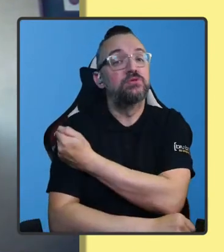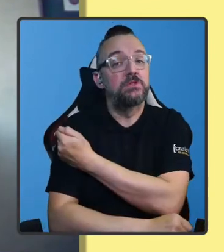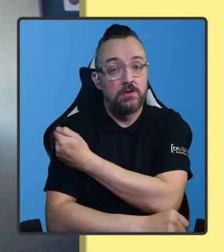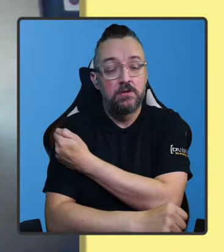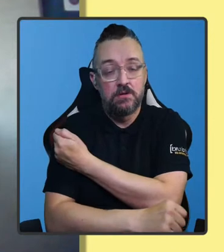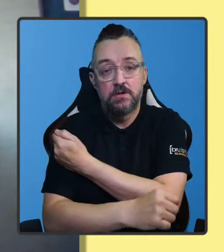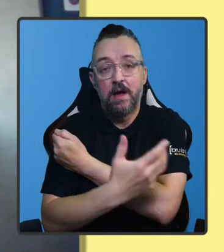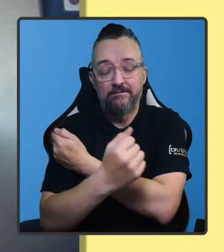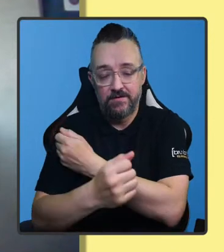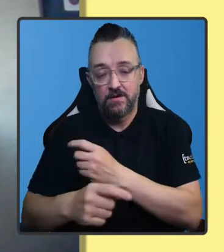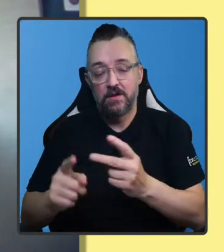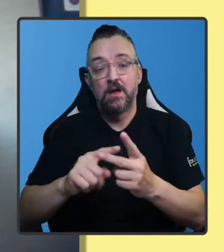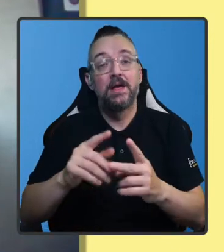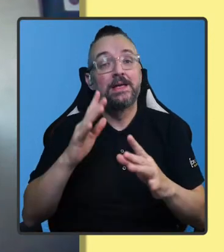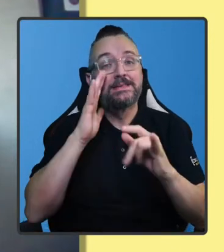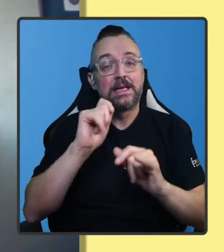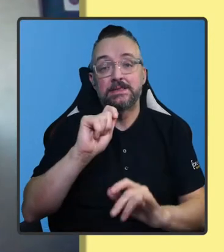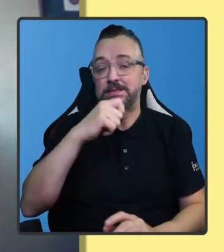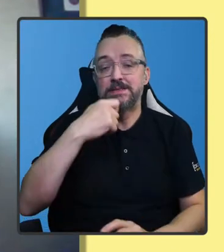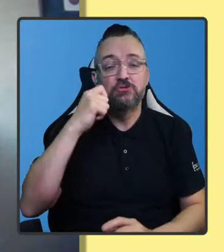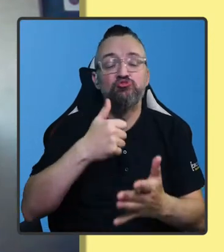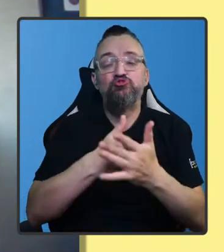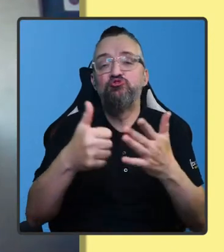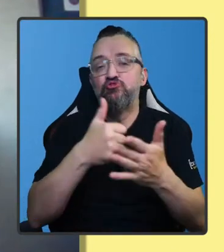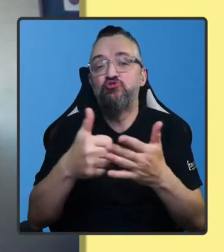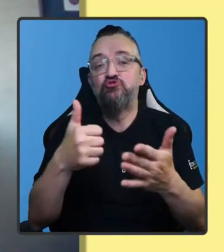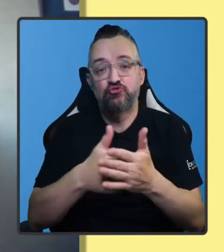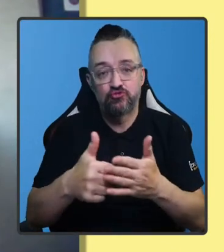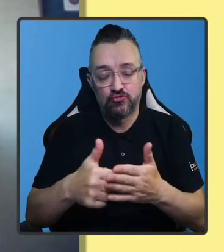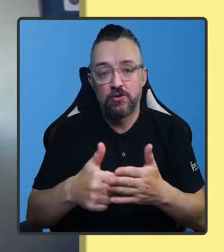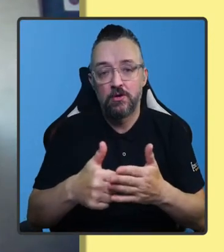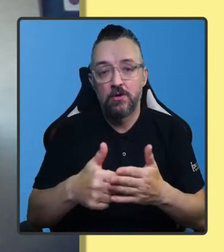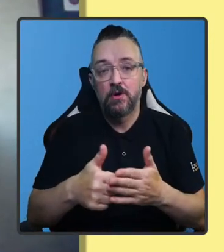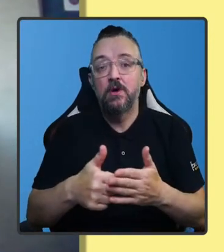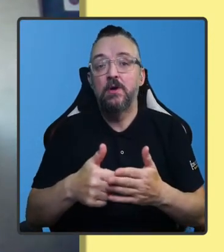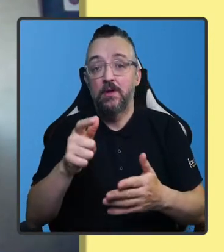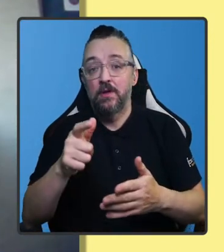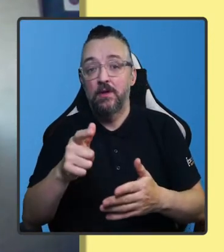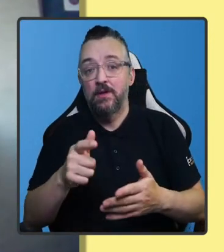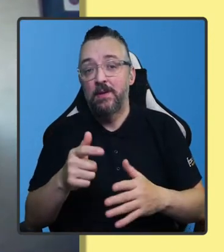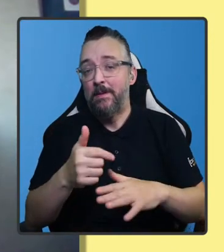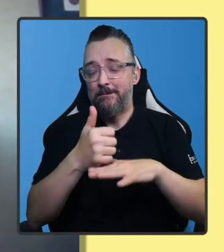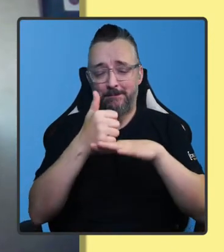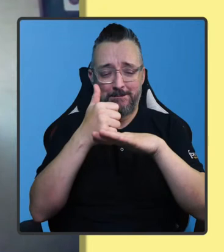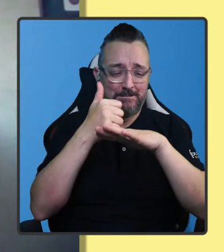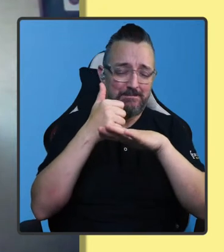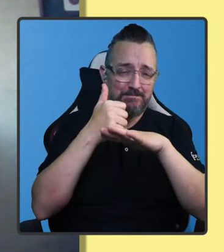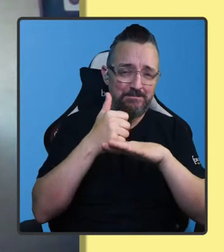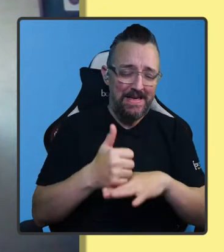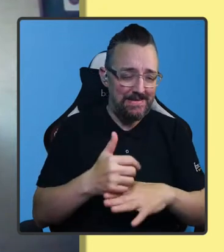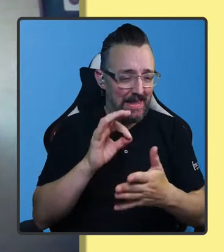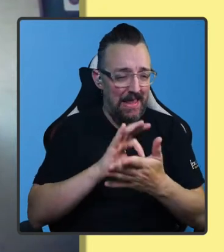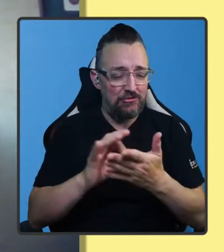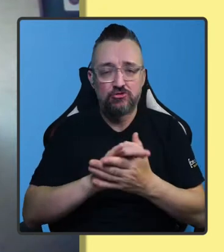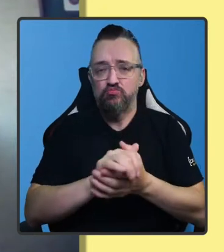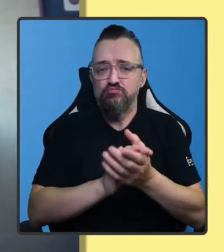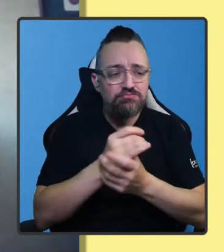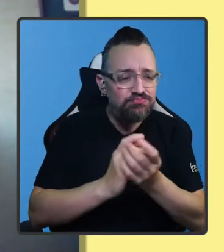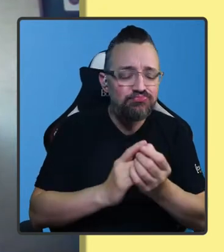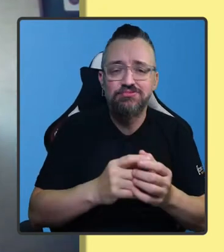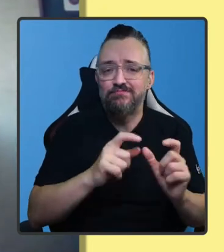Make sure you test yourself regularly and make sure we follow the basic measures that we know can get us through this COVID